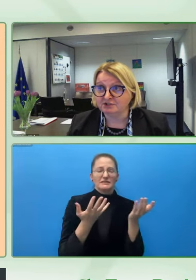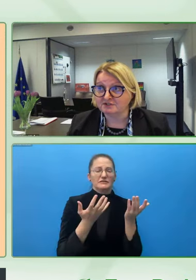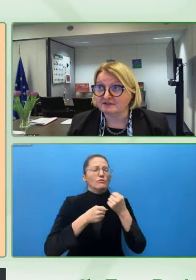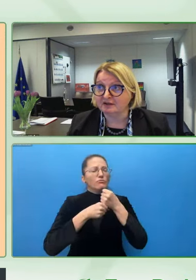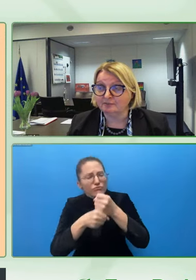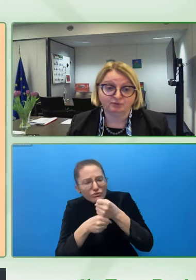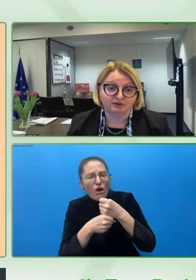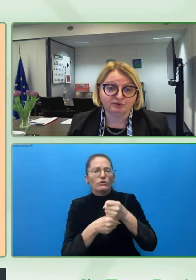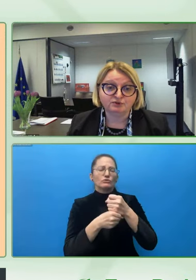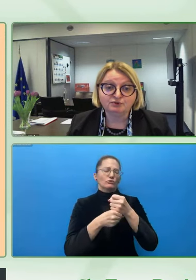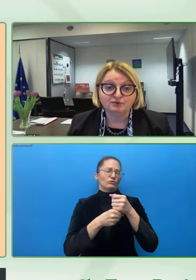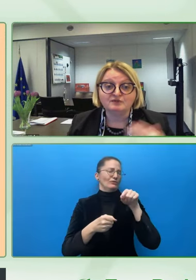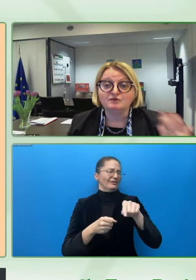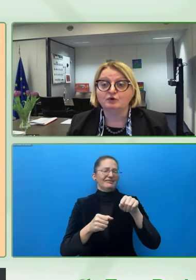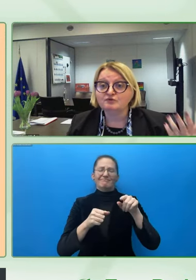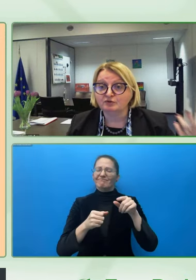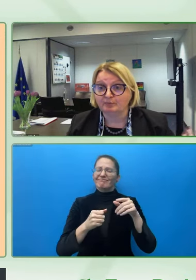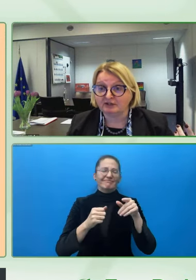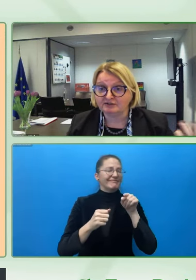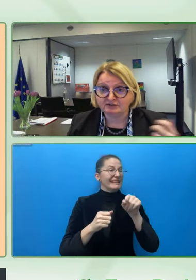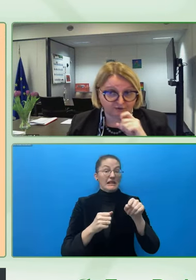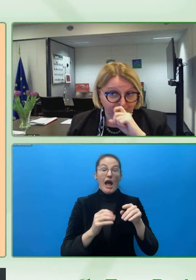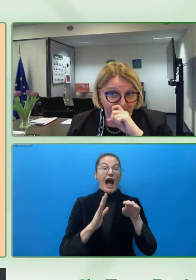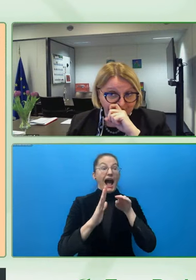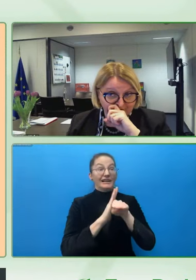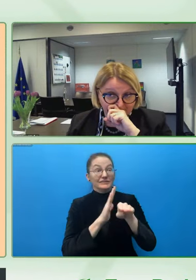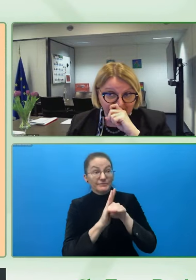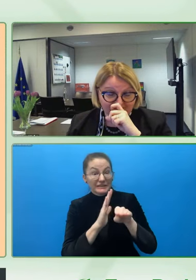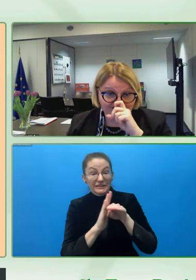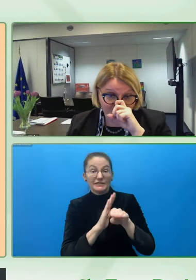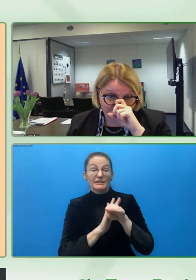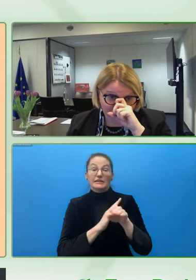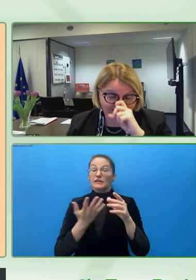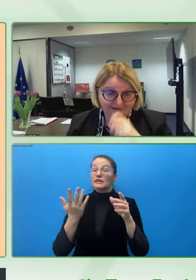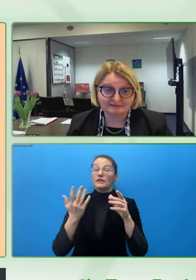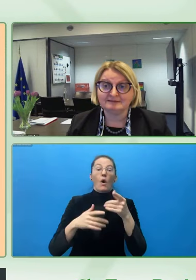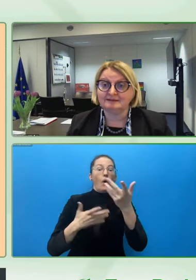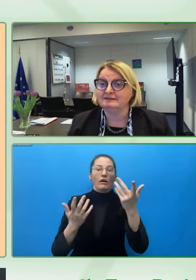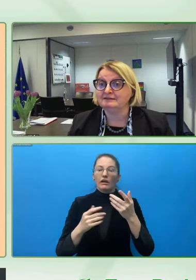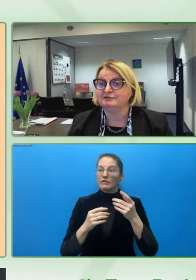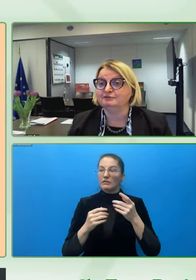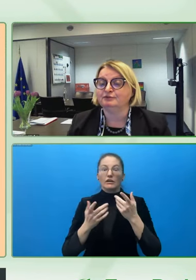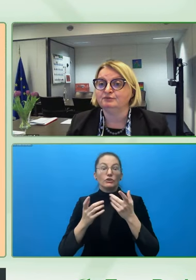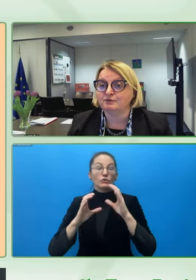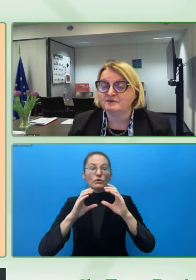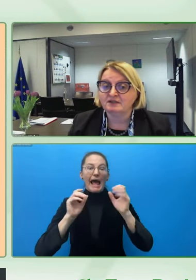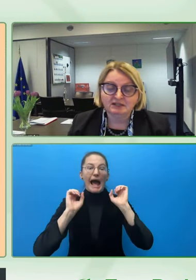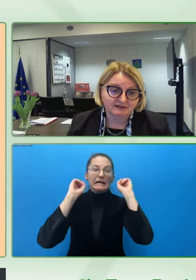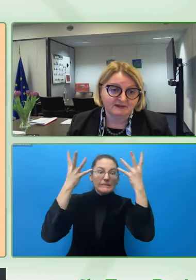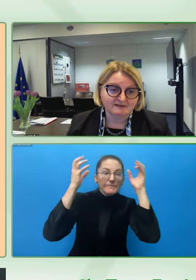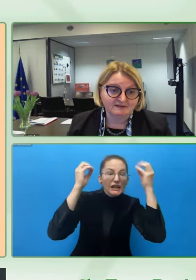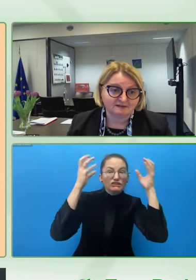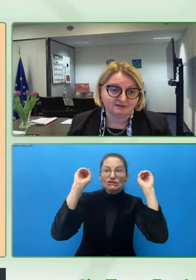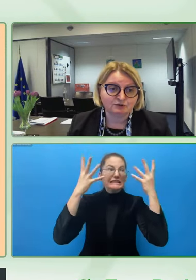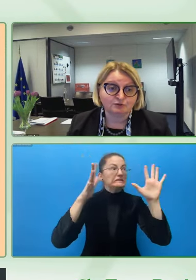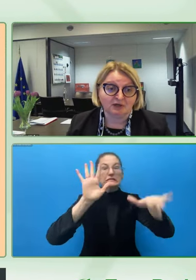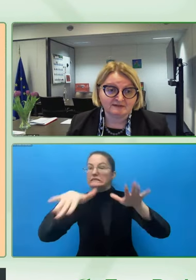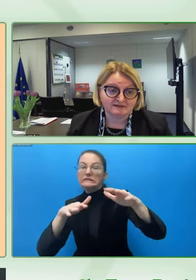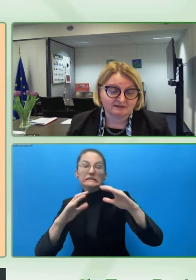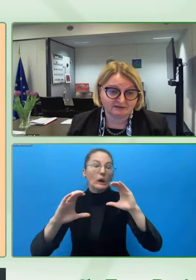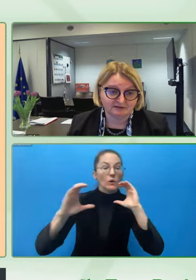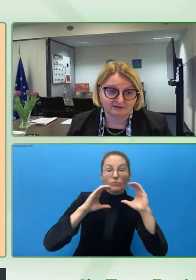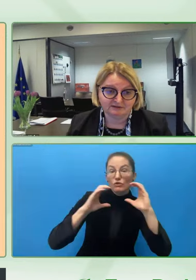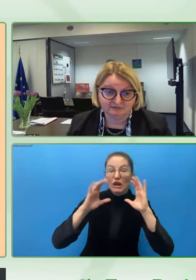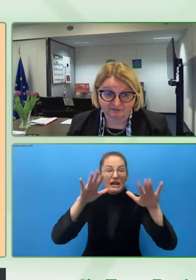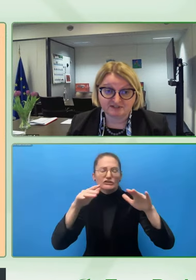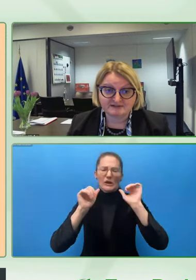the emergency number 112 is also part of the Accessibility Act, and therefore it was necessary to